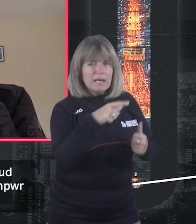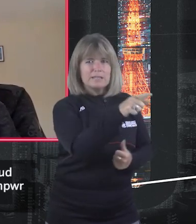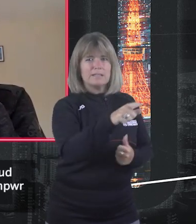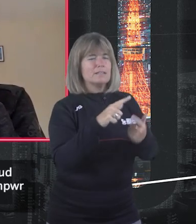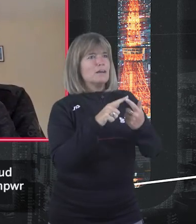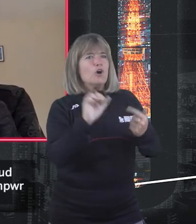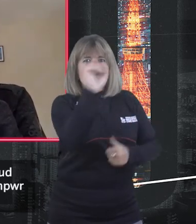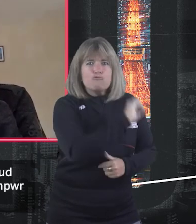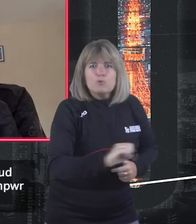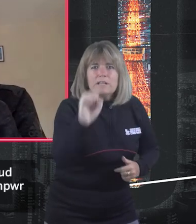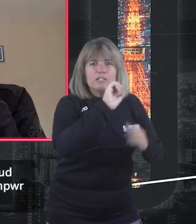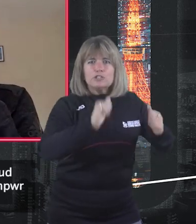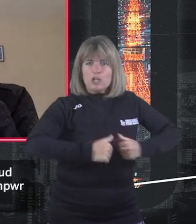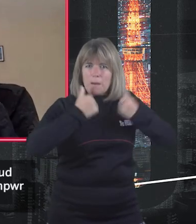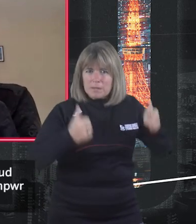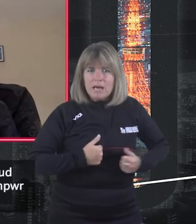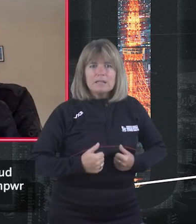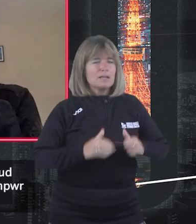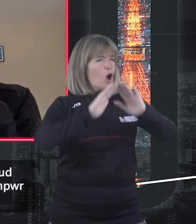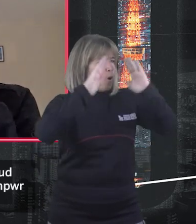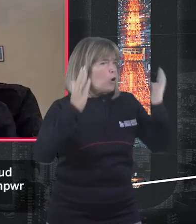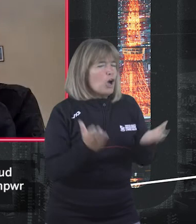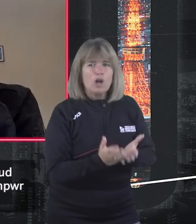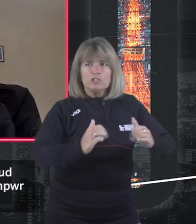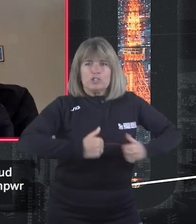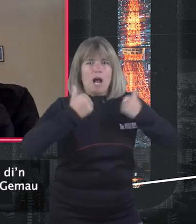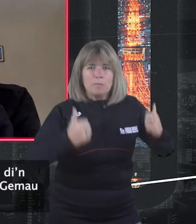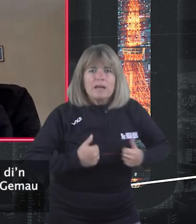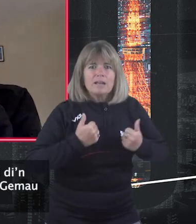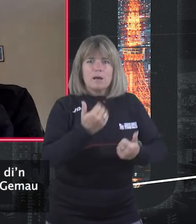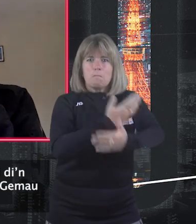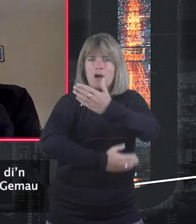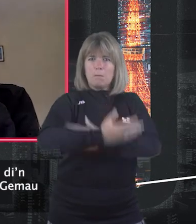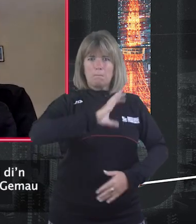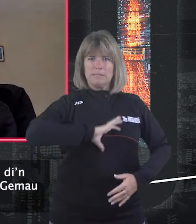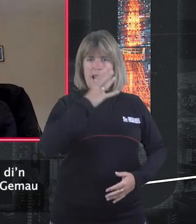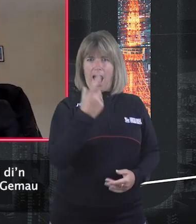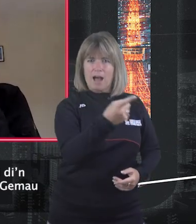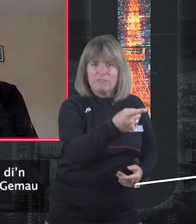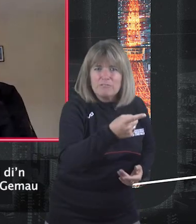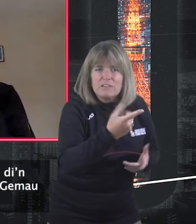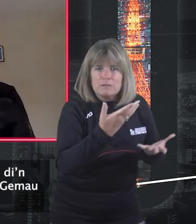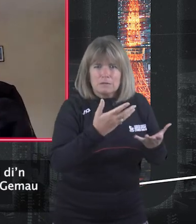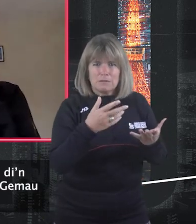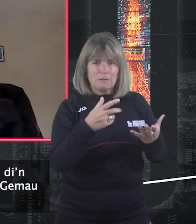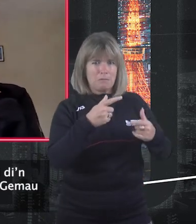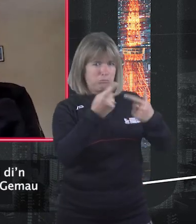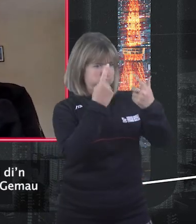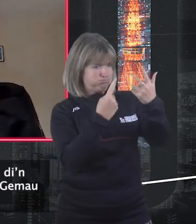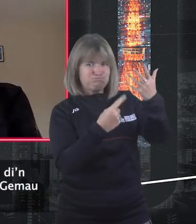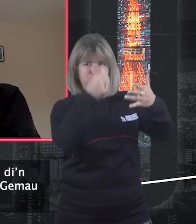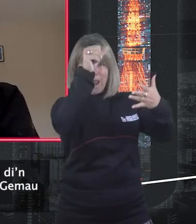Commonwealth champion, European champion, world champion, Paralympic medalist. I mean, it just reads like a who's who, right, of